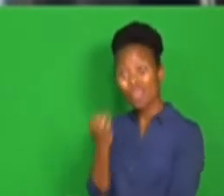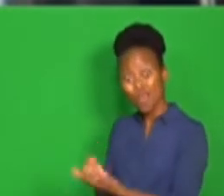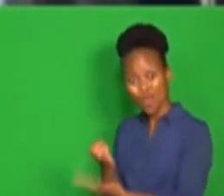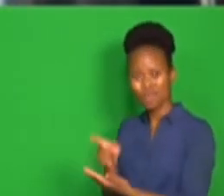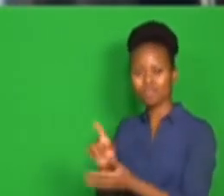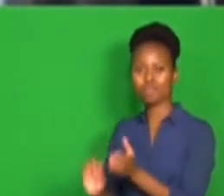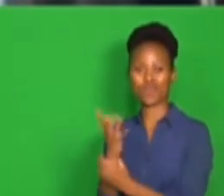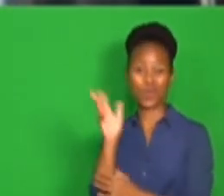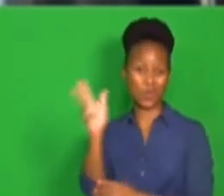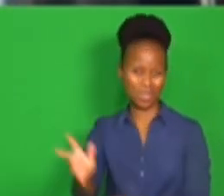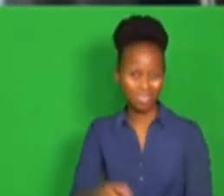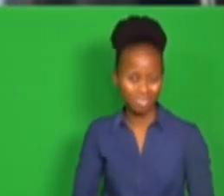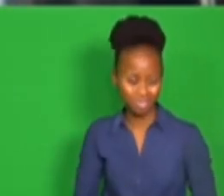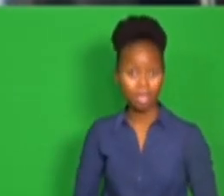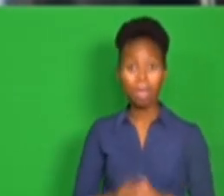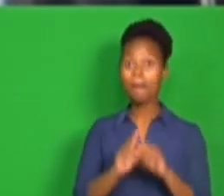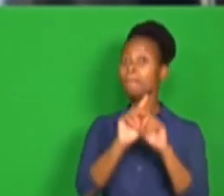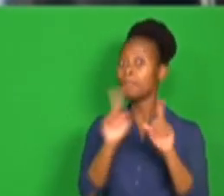no doubt